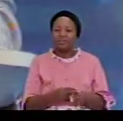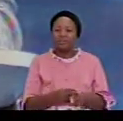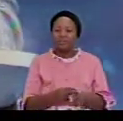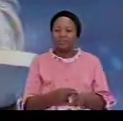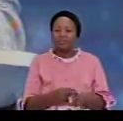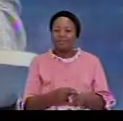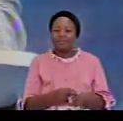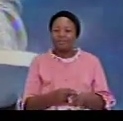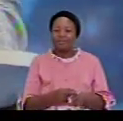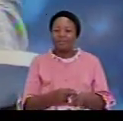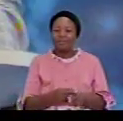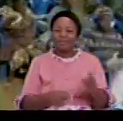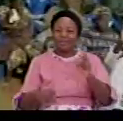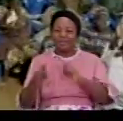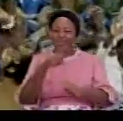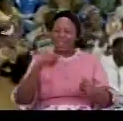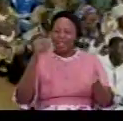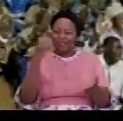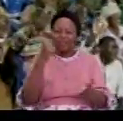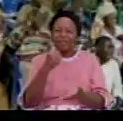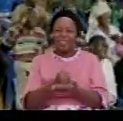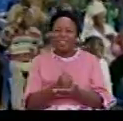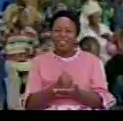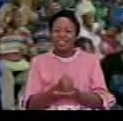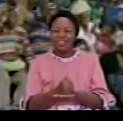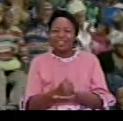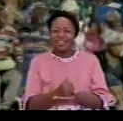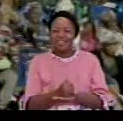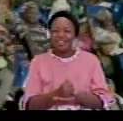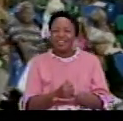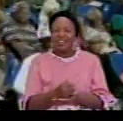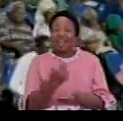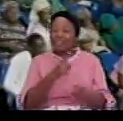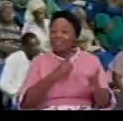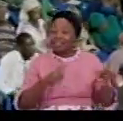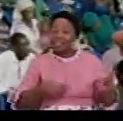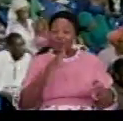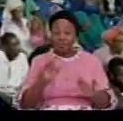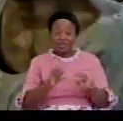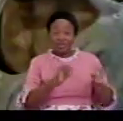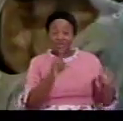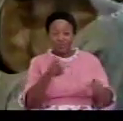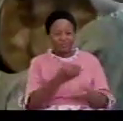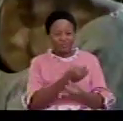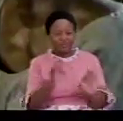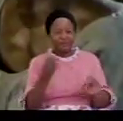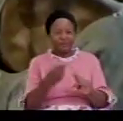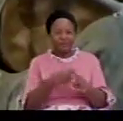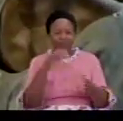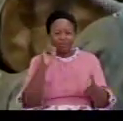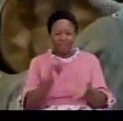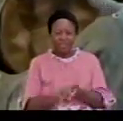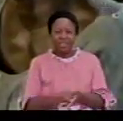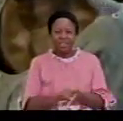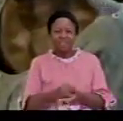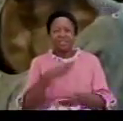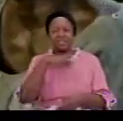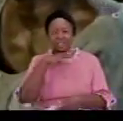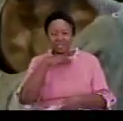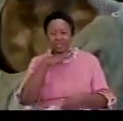I can't hear your amen. And the Lord will set you free from that